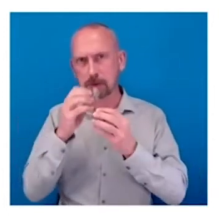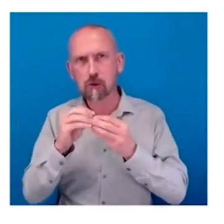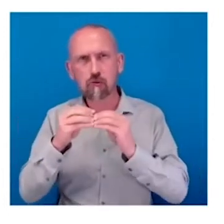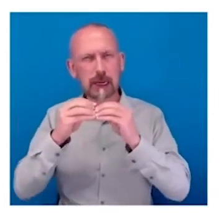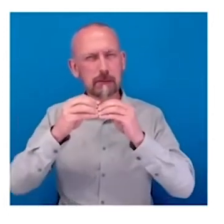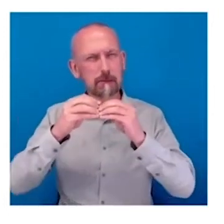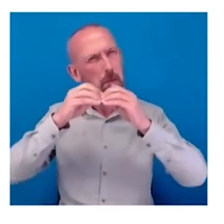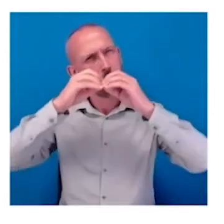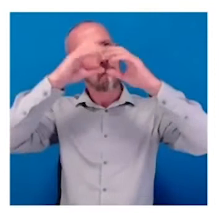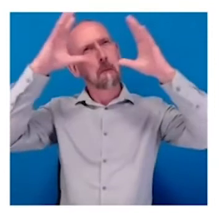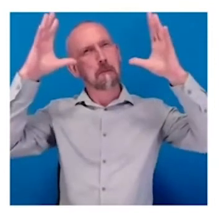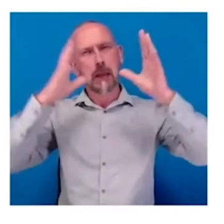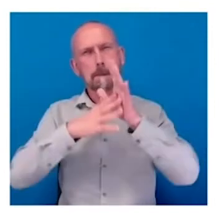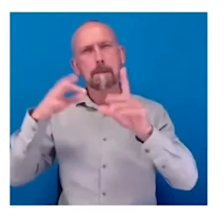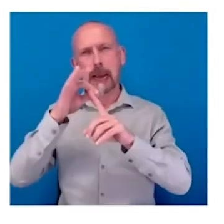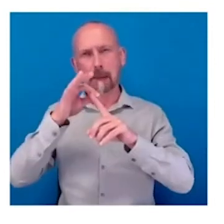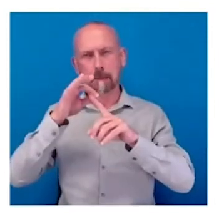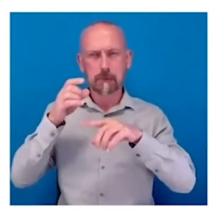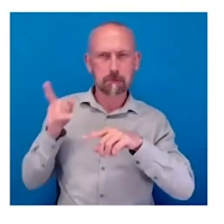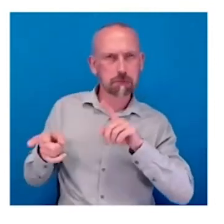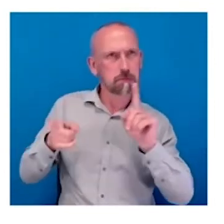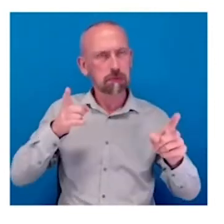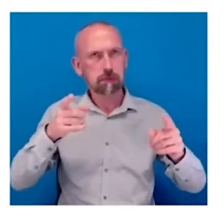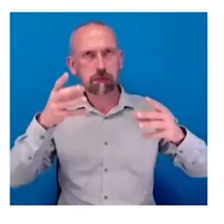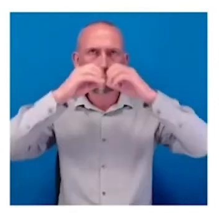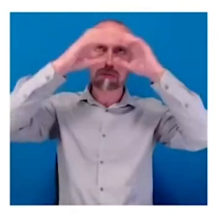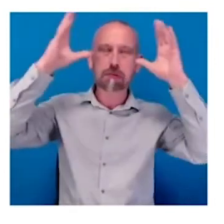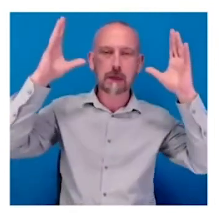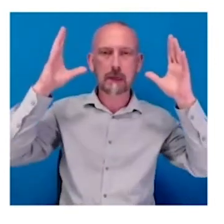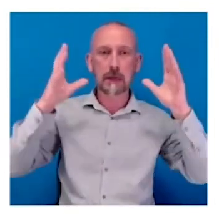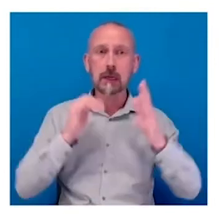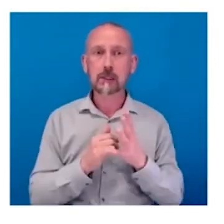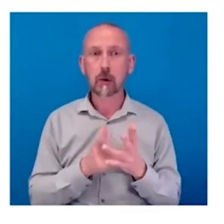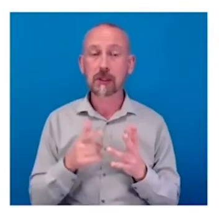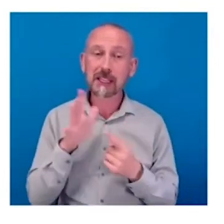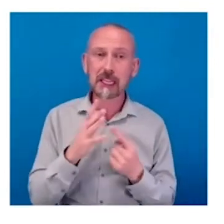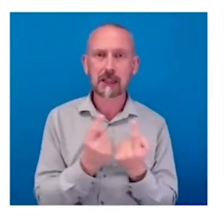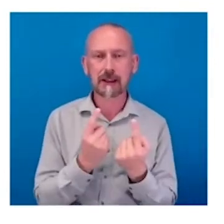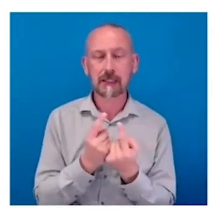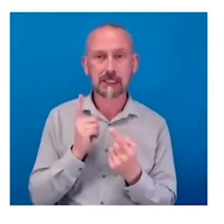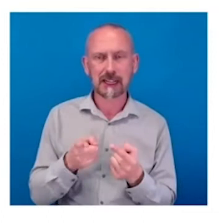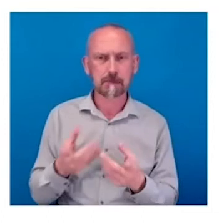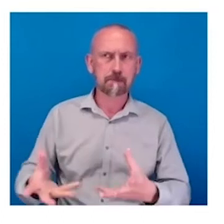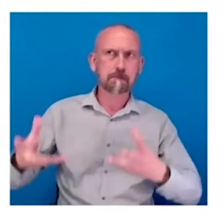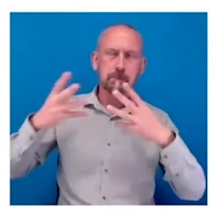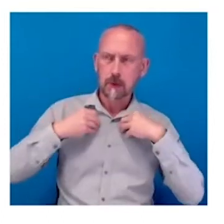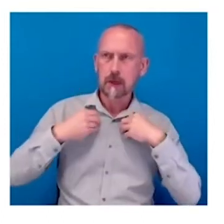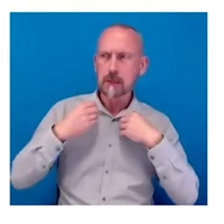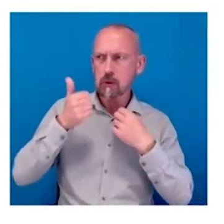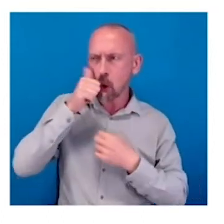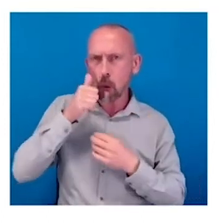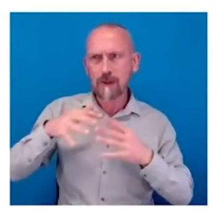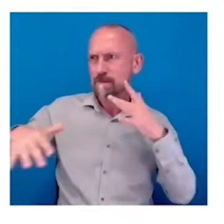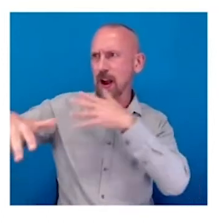And key to our experience and design philosophy is that awareness of your environment that then allows you to be really